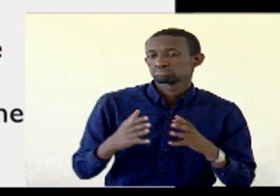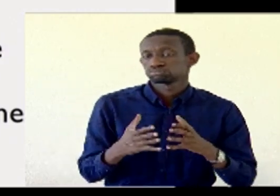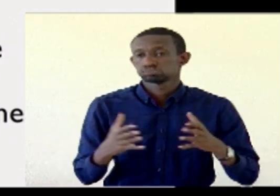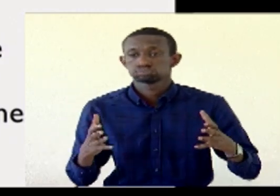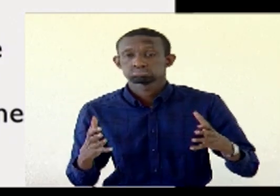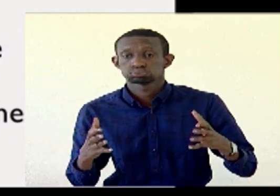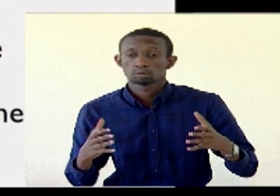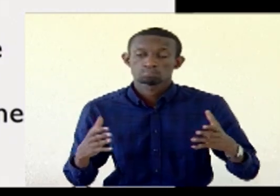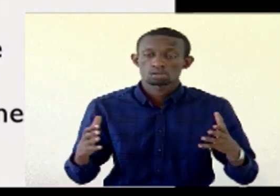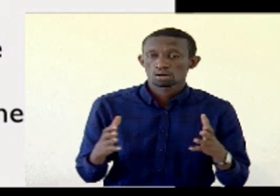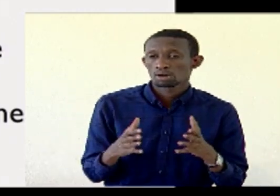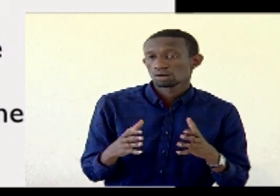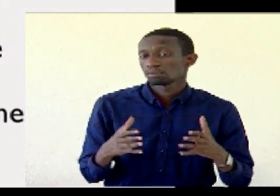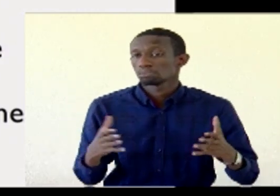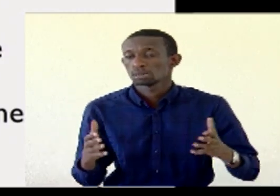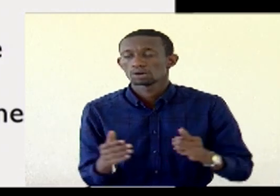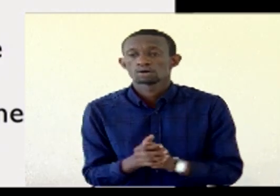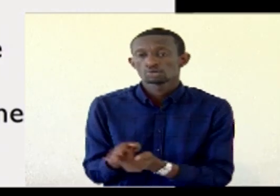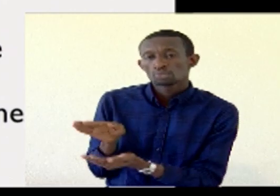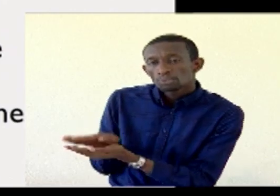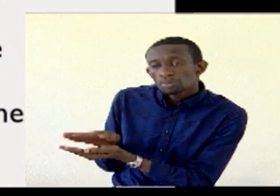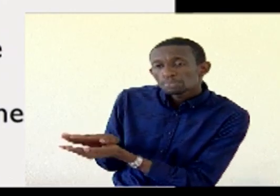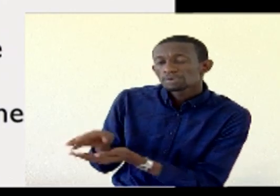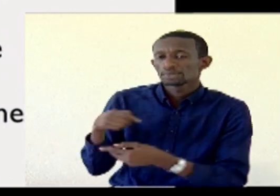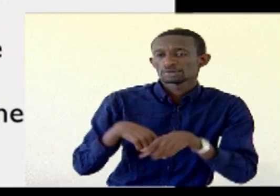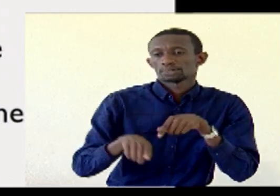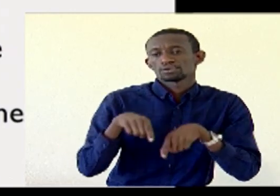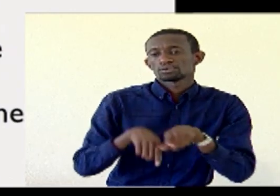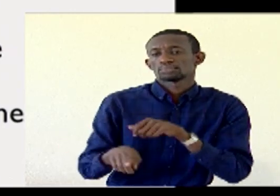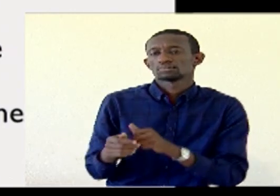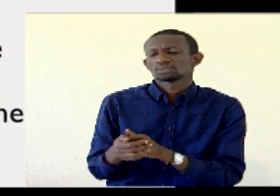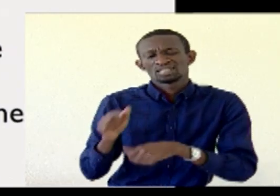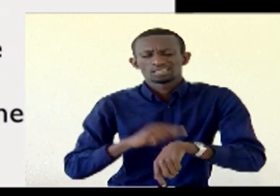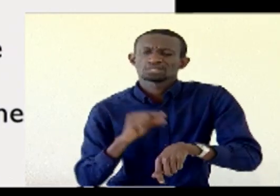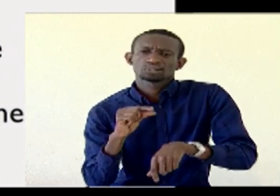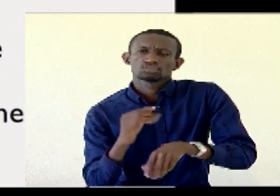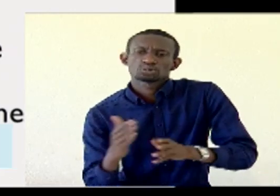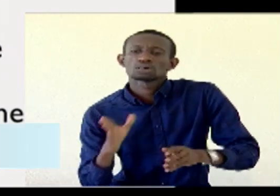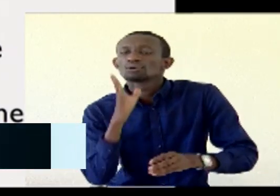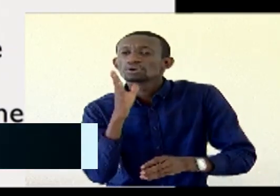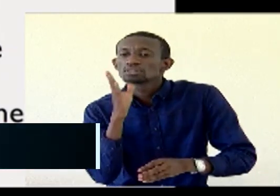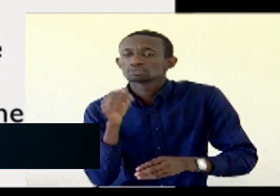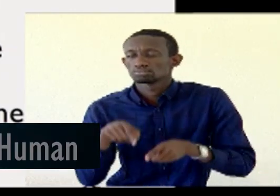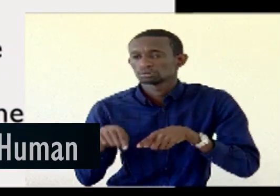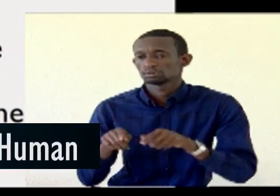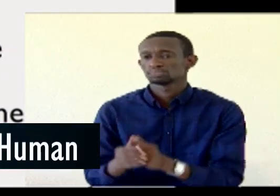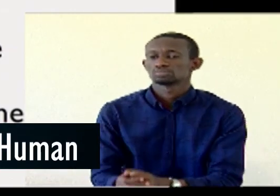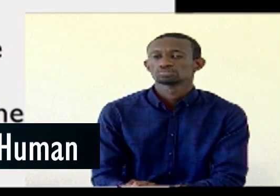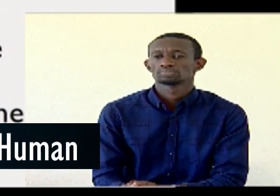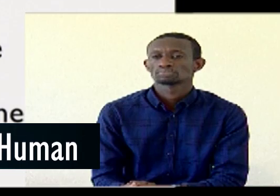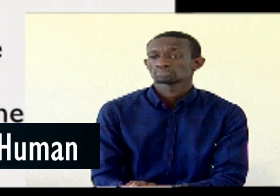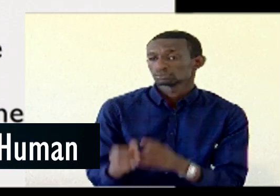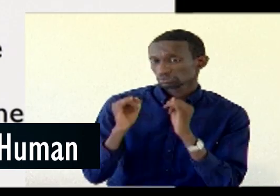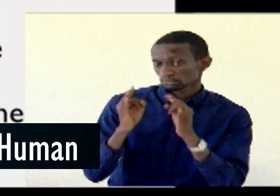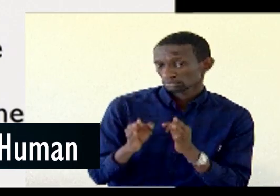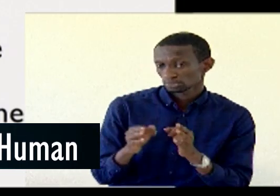urine temporarily, and contracts and flattens to empty the urine through urethra. Once that there is